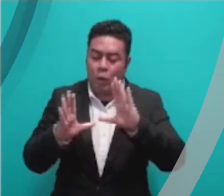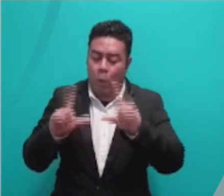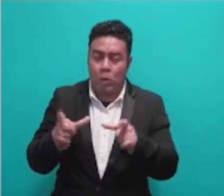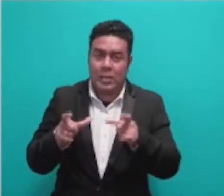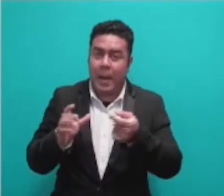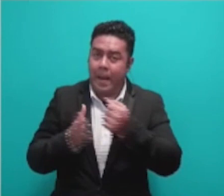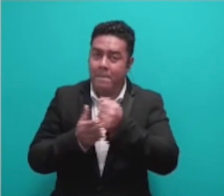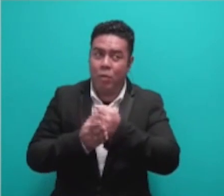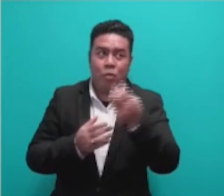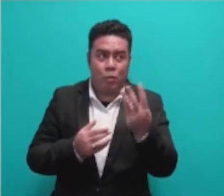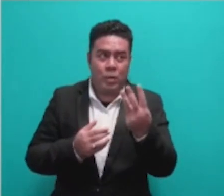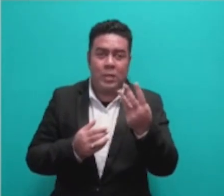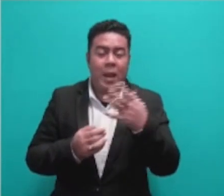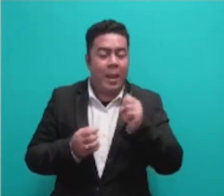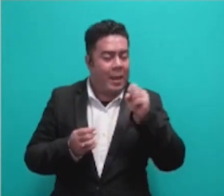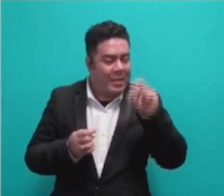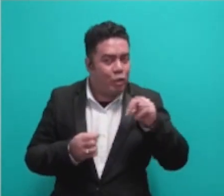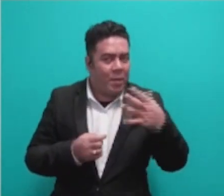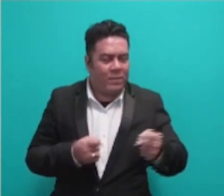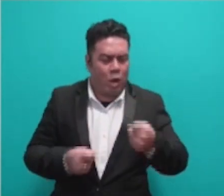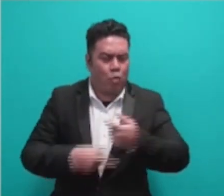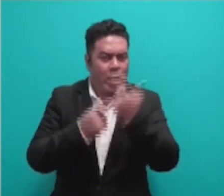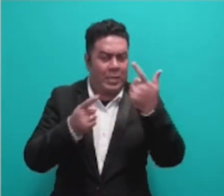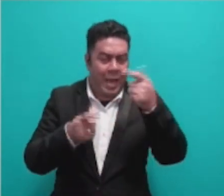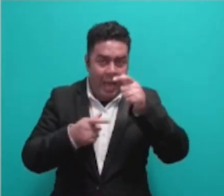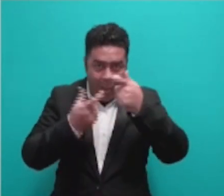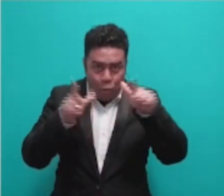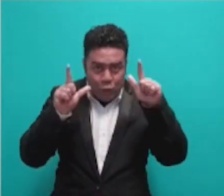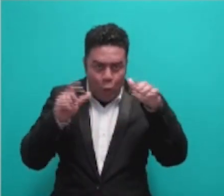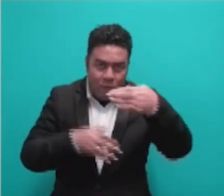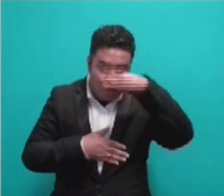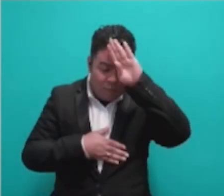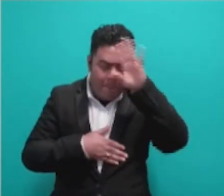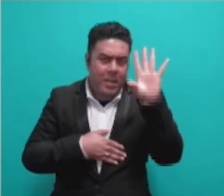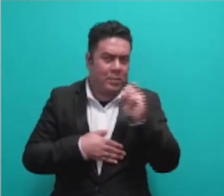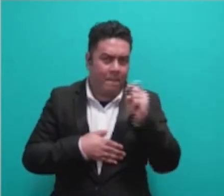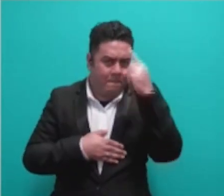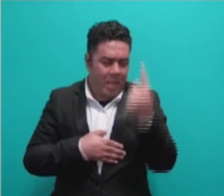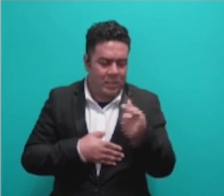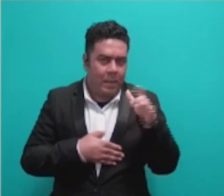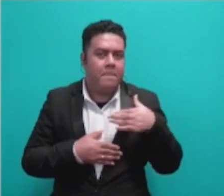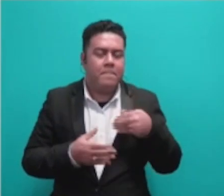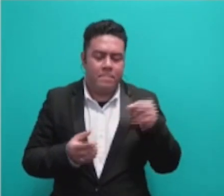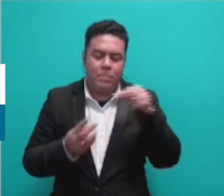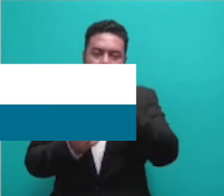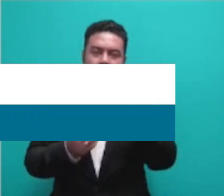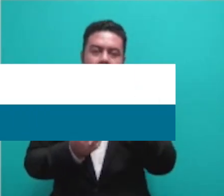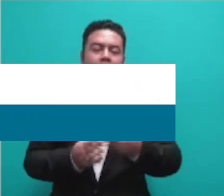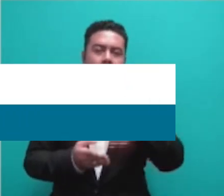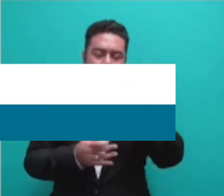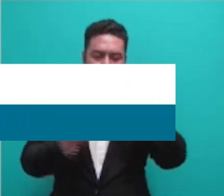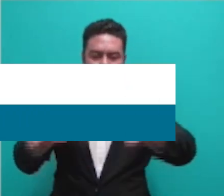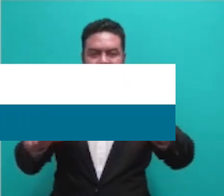Number 3, there needs to be a Great Council of Chiefs, which must consist of persons appointed by the President on the advice of the